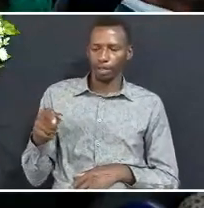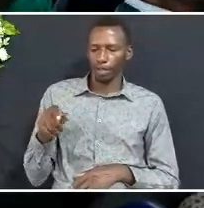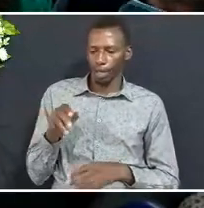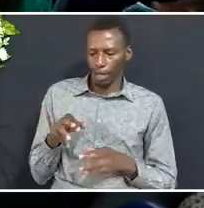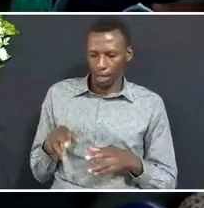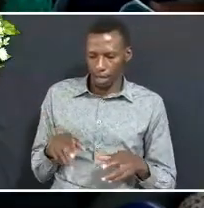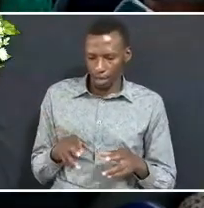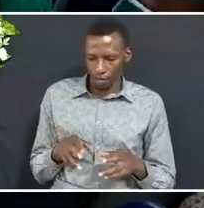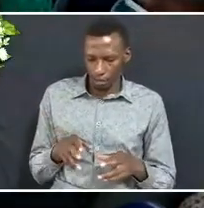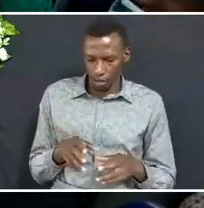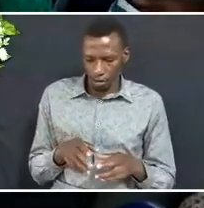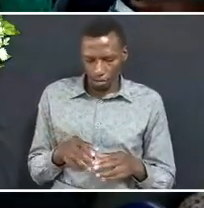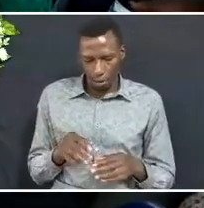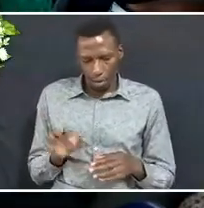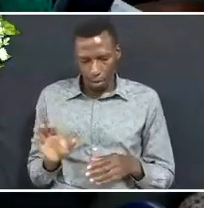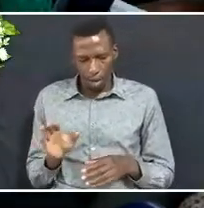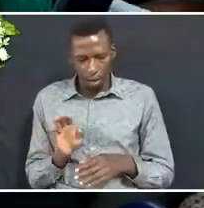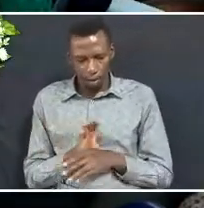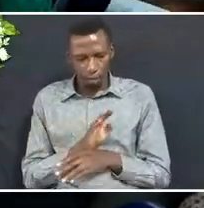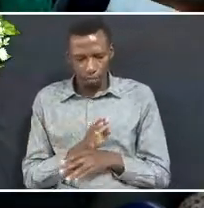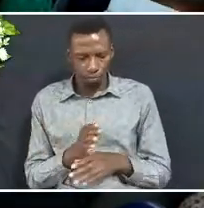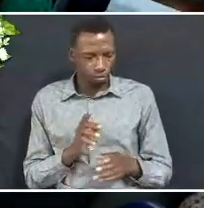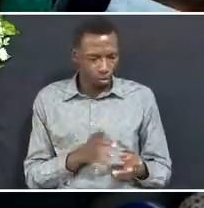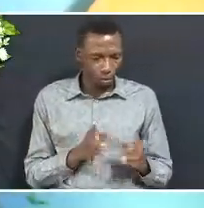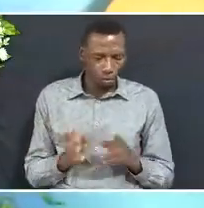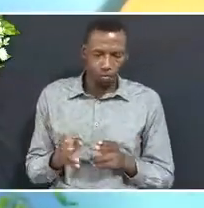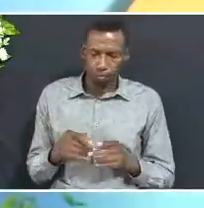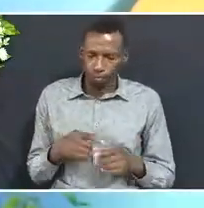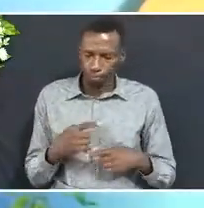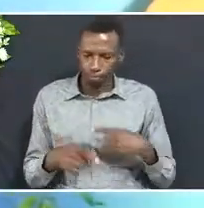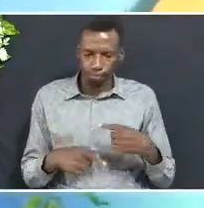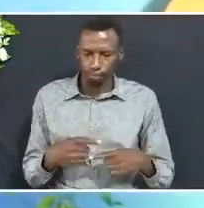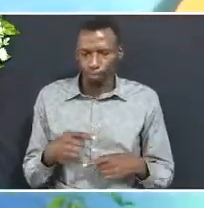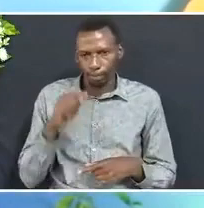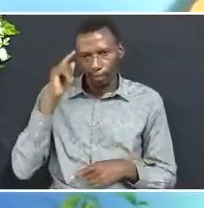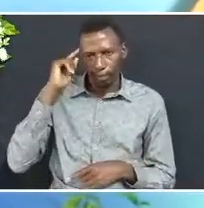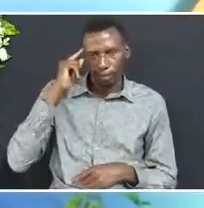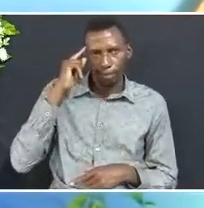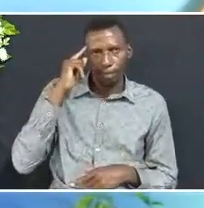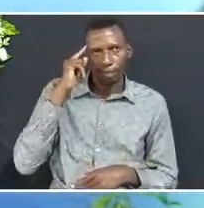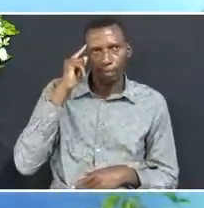life, she thought she was doing life her way,